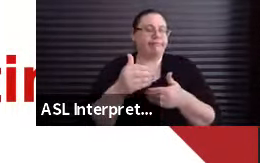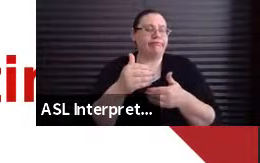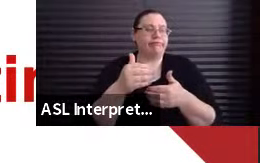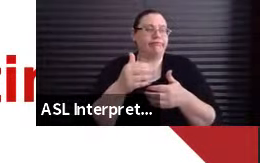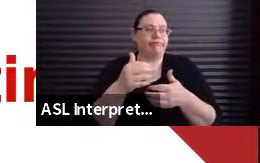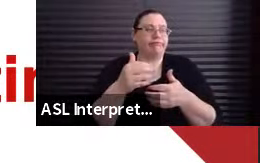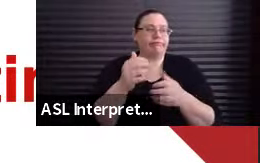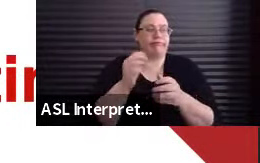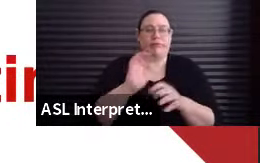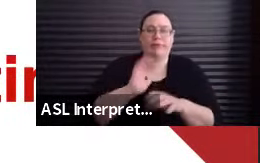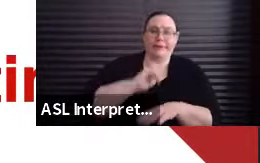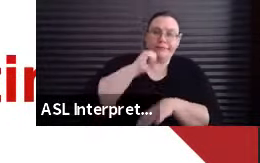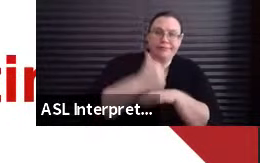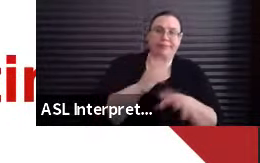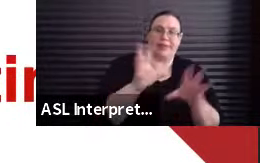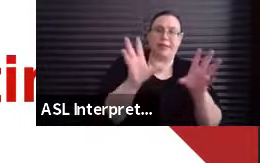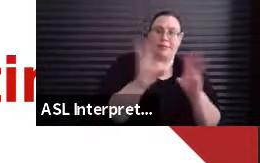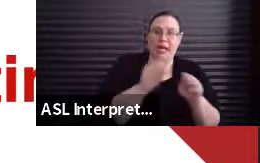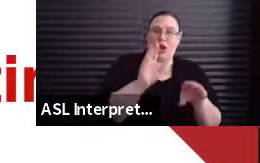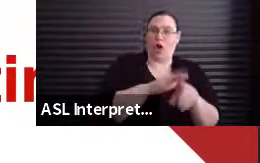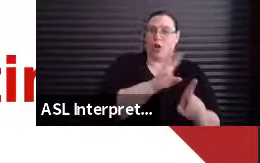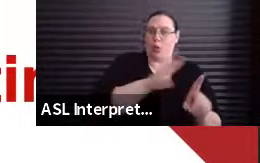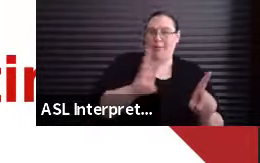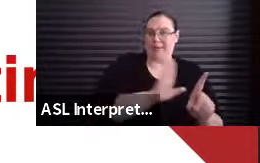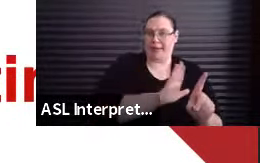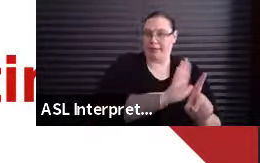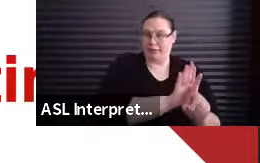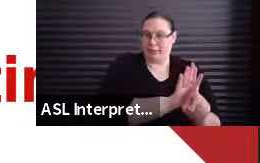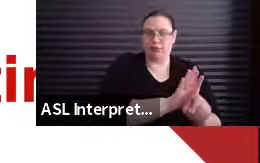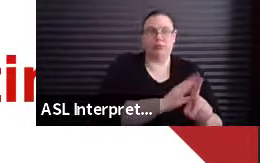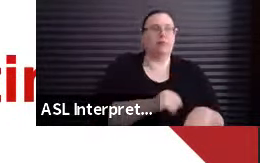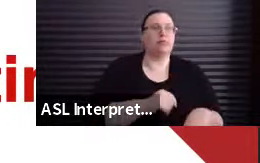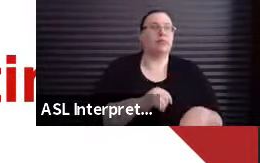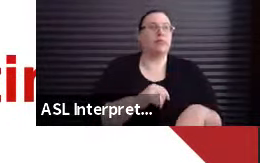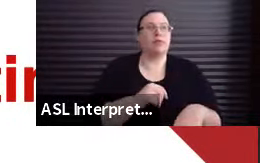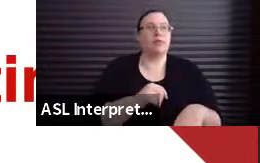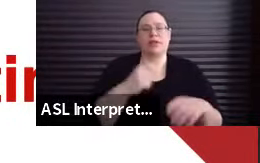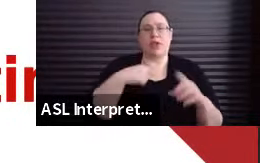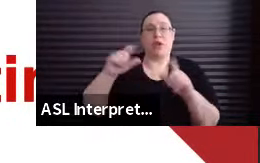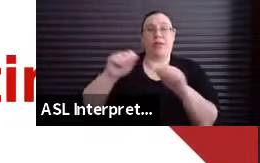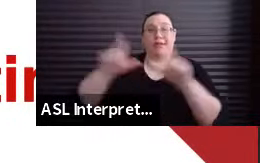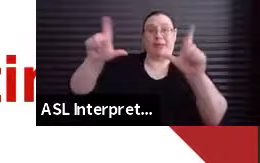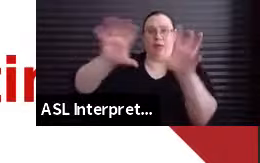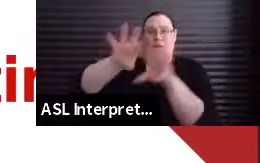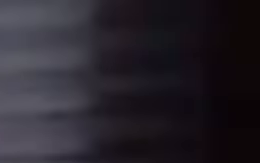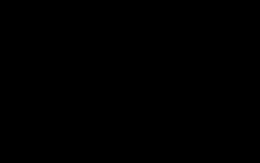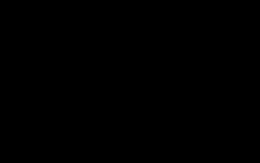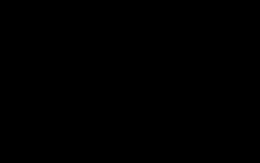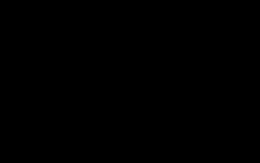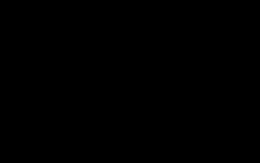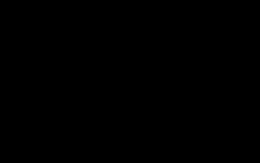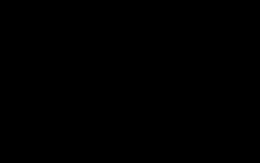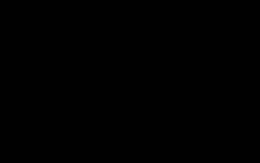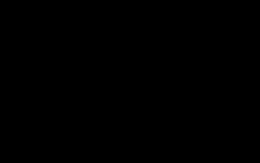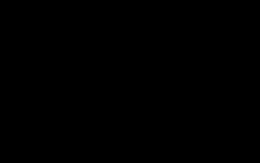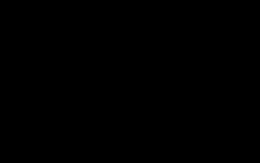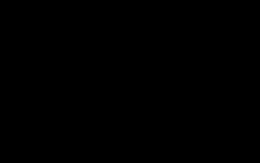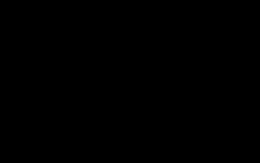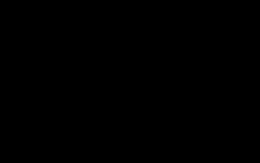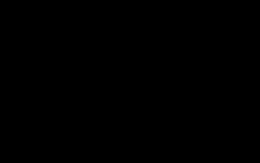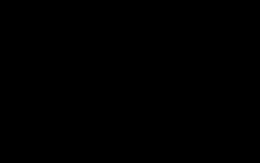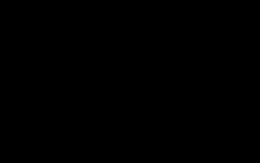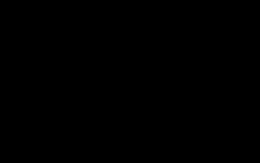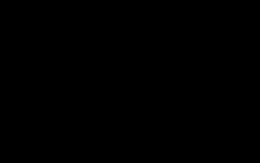creating a meeting on the website. So let me just stop my share and just change it for one moment and go to my